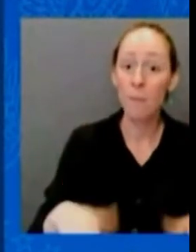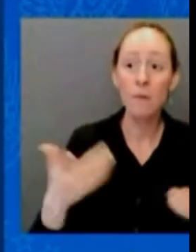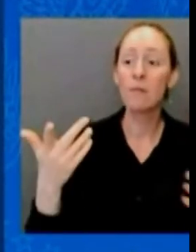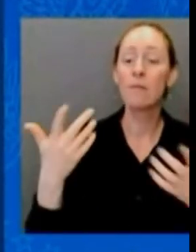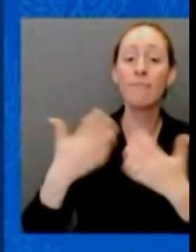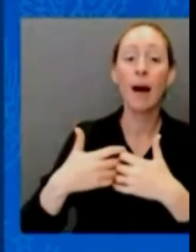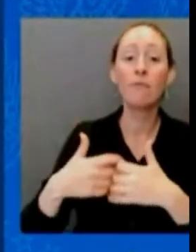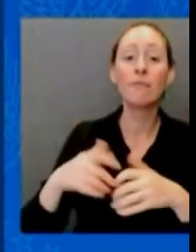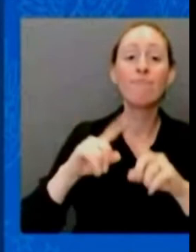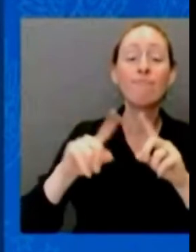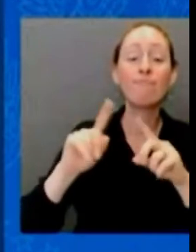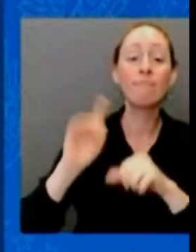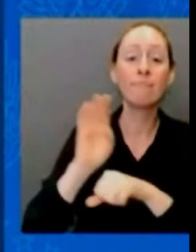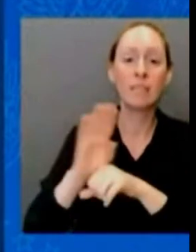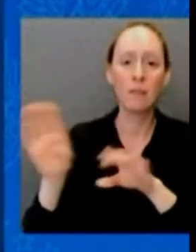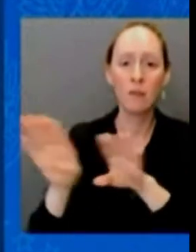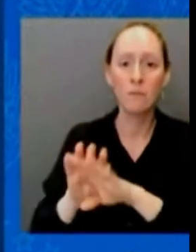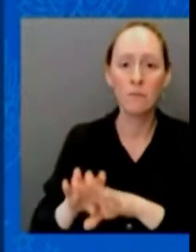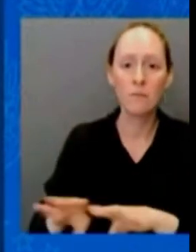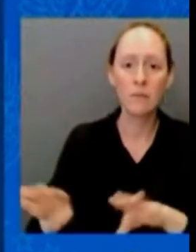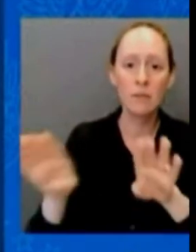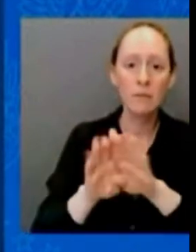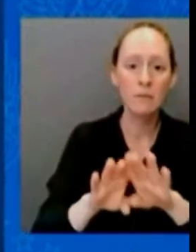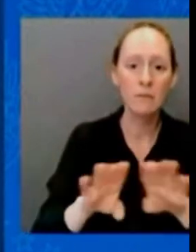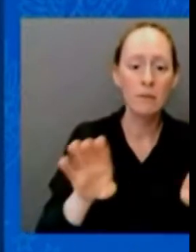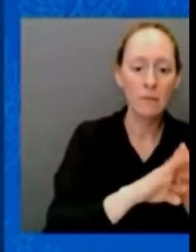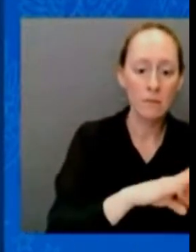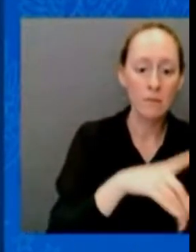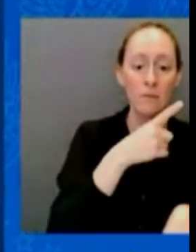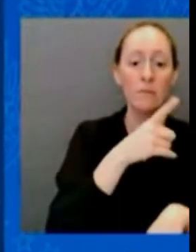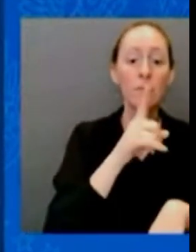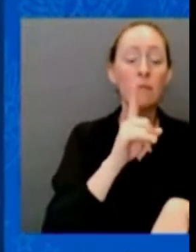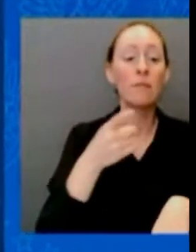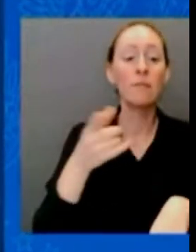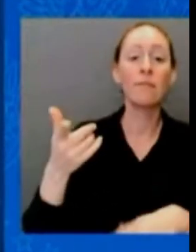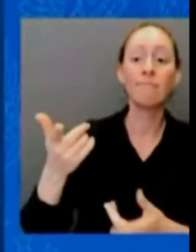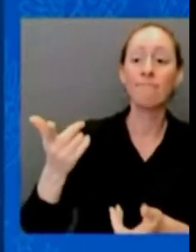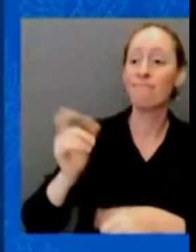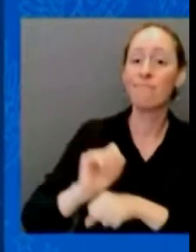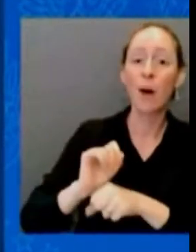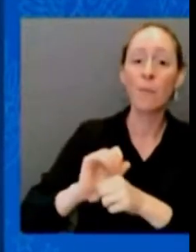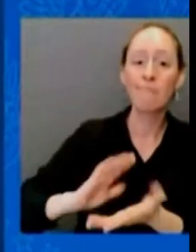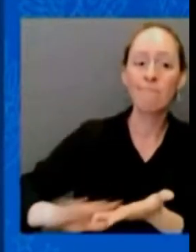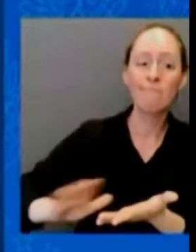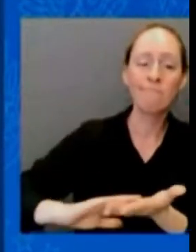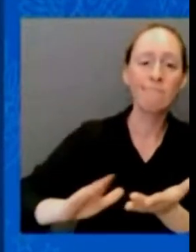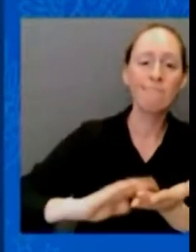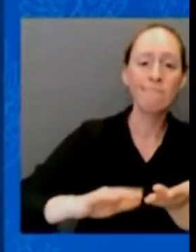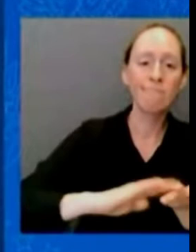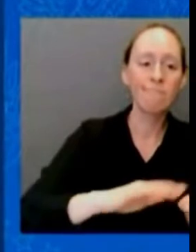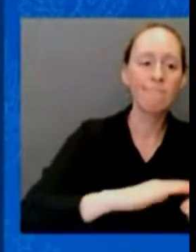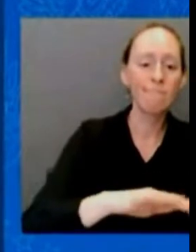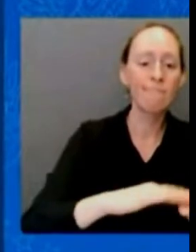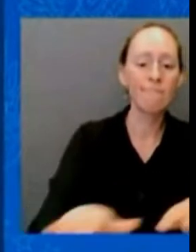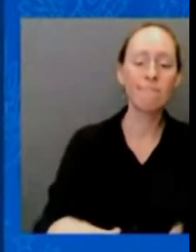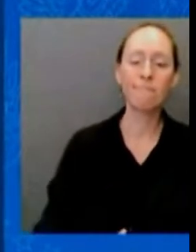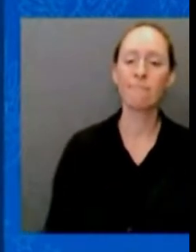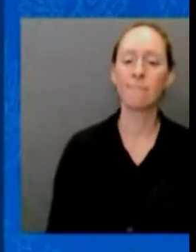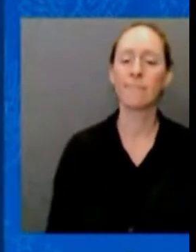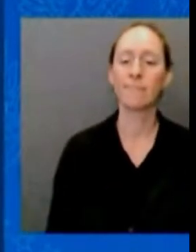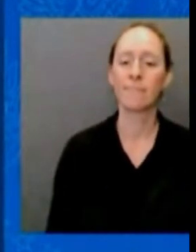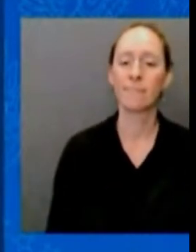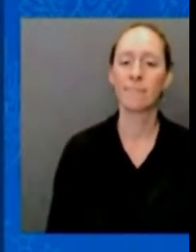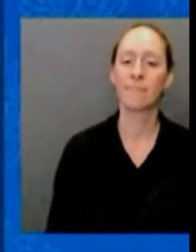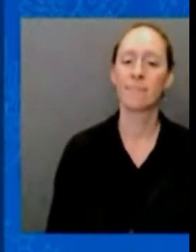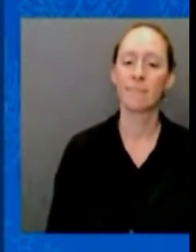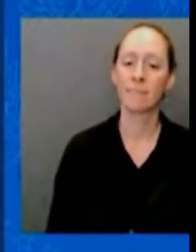watch, we've kept our commitments. On my watch, made in America isn't just a slogan, it's a reality, made